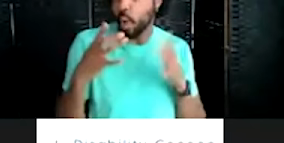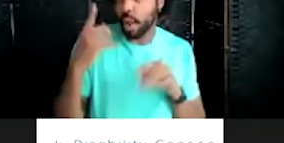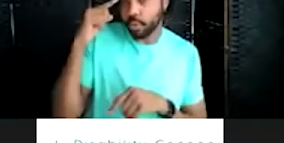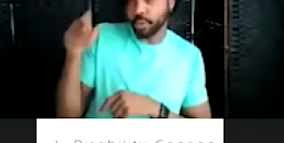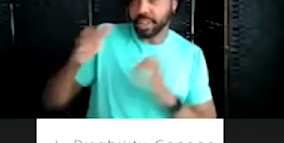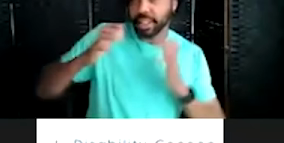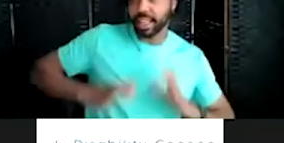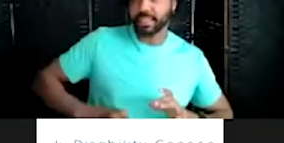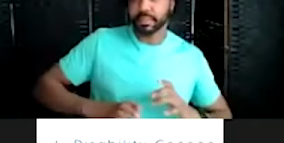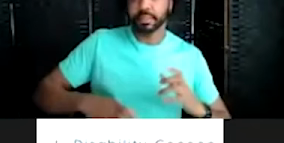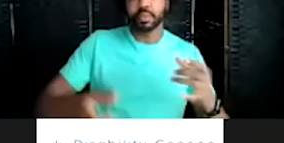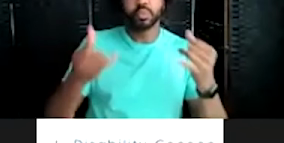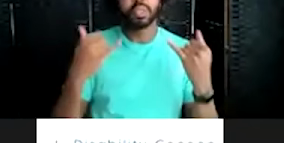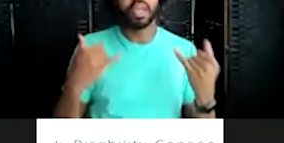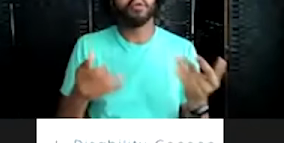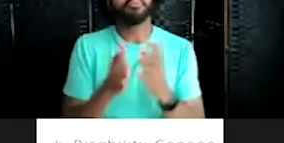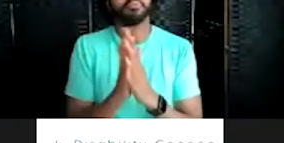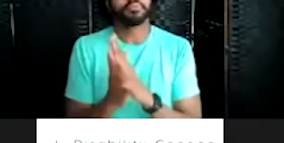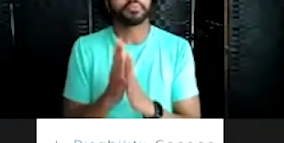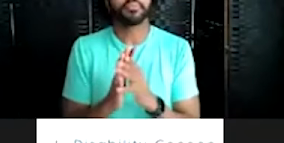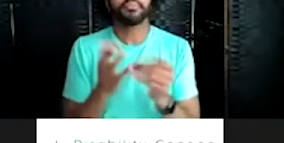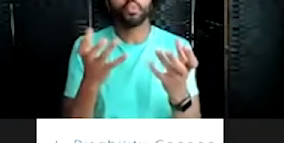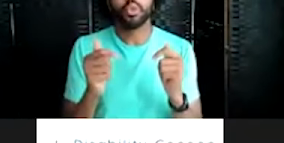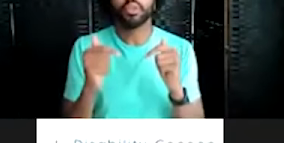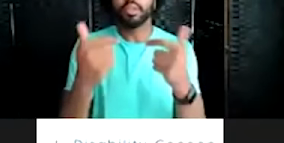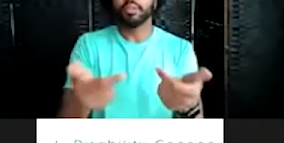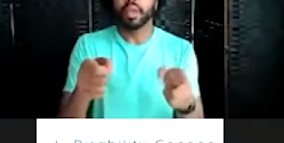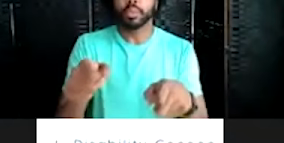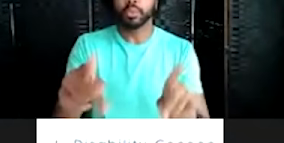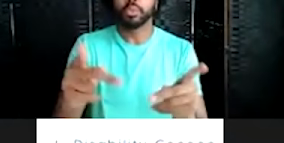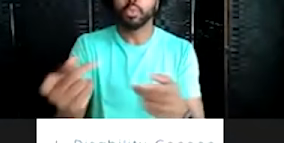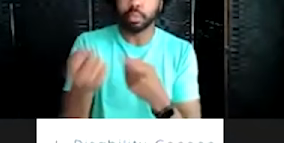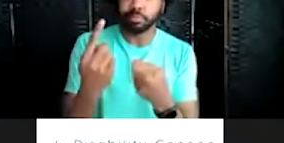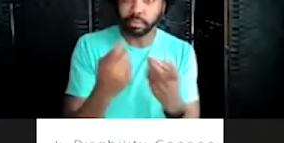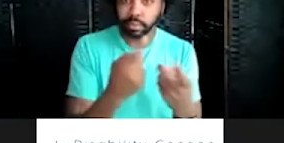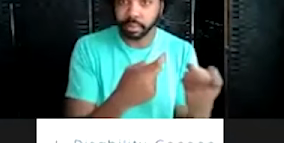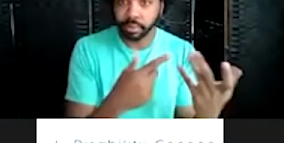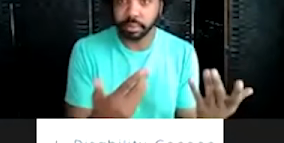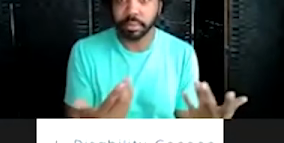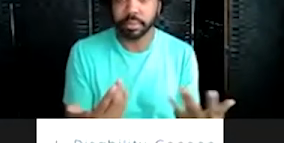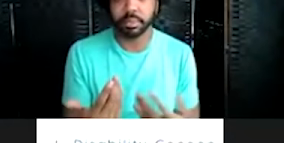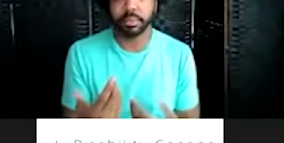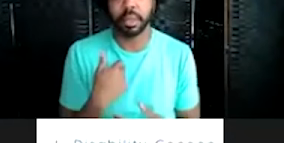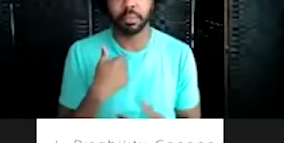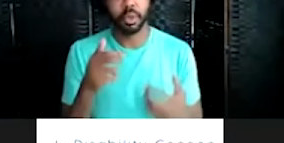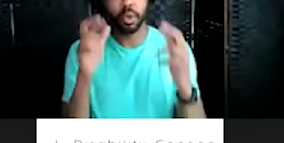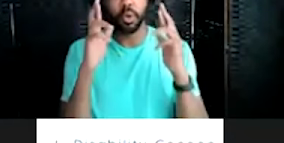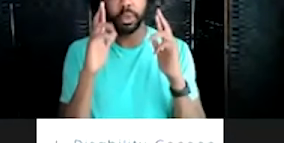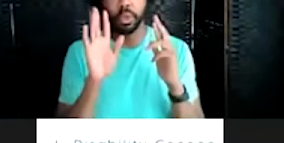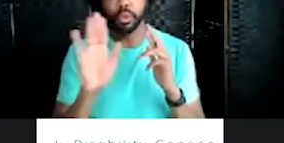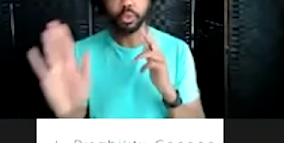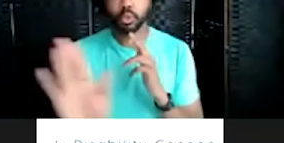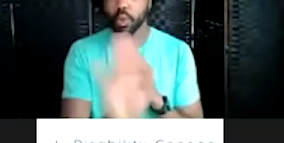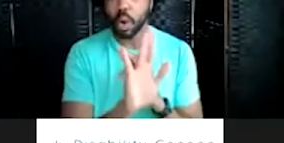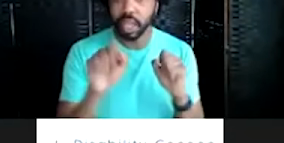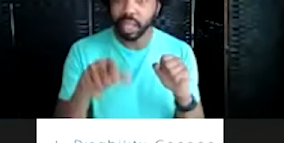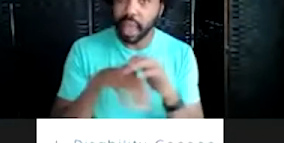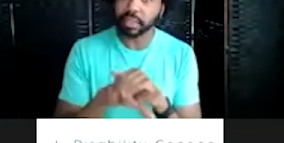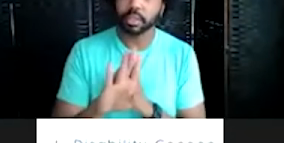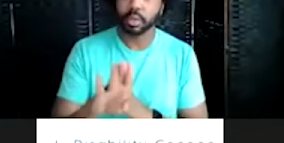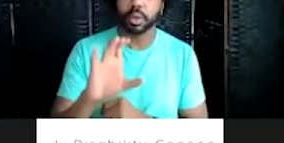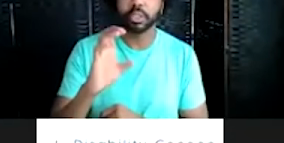wanted to give you an opportunity to ask a few questions. I'm hoping that you can all access your chat